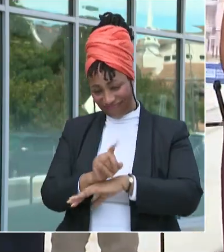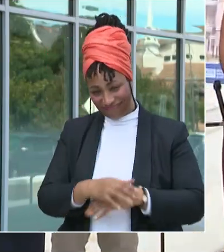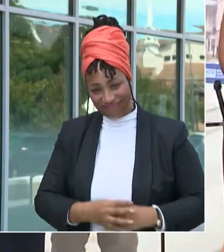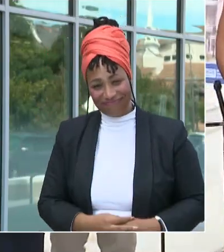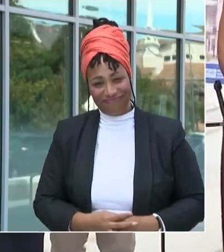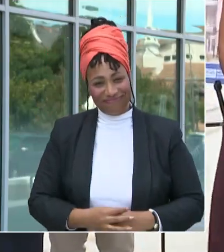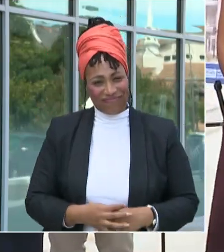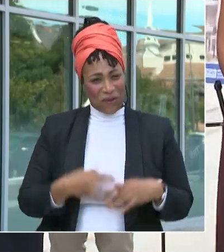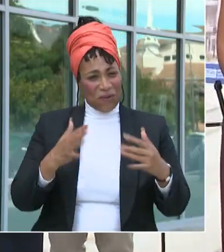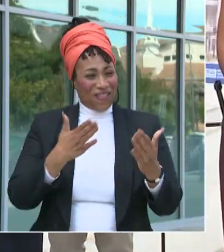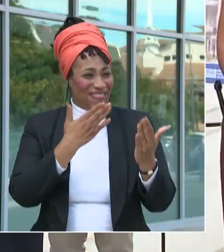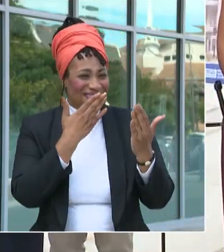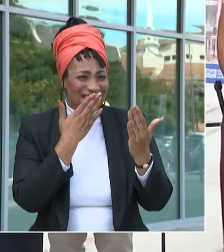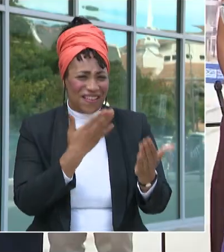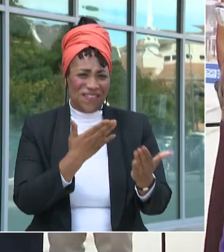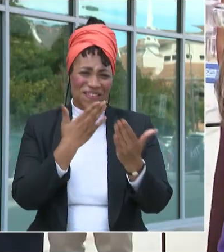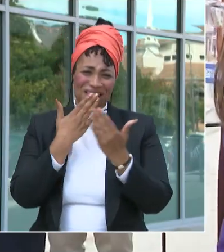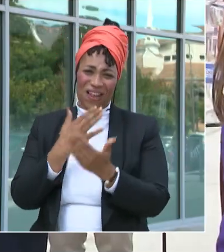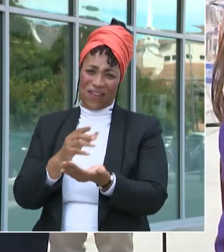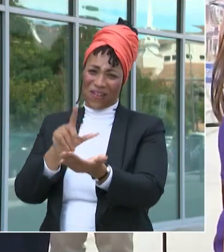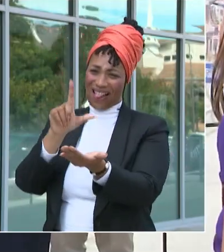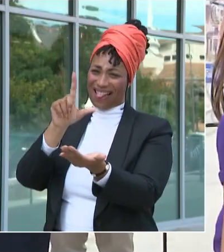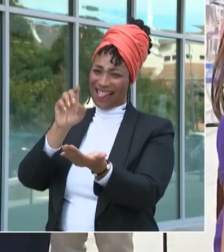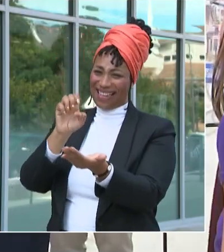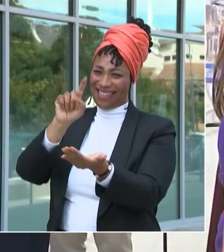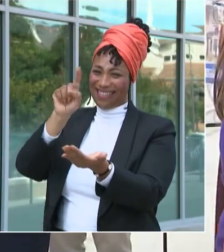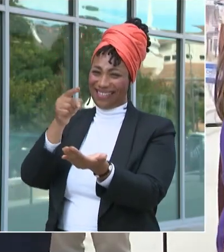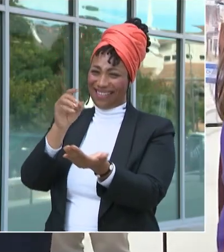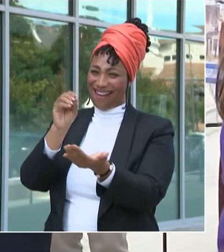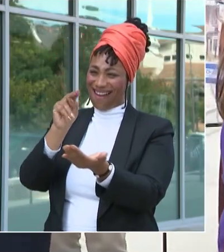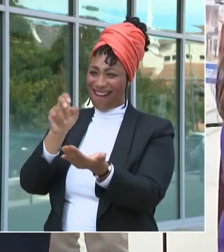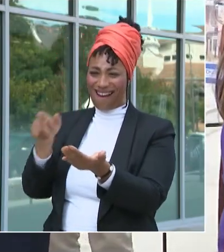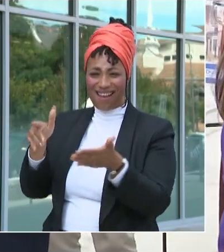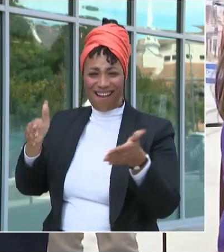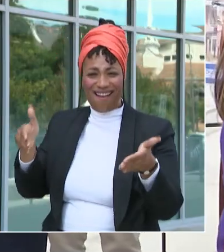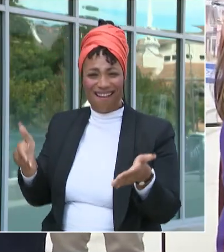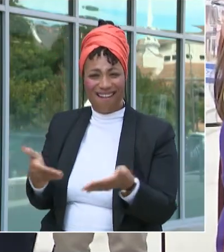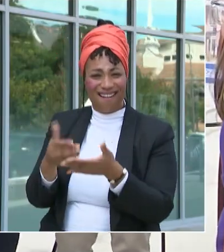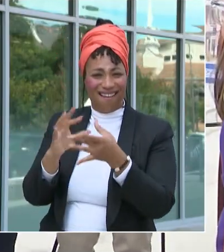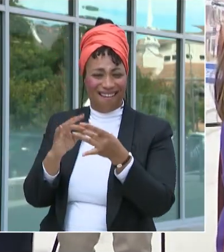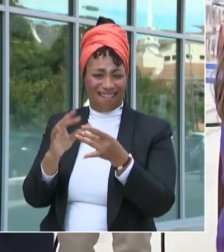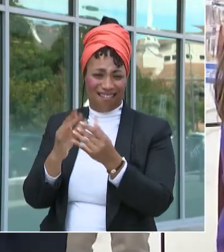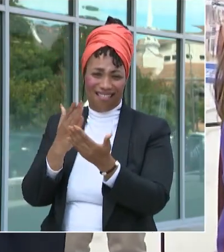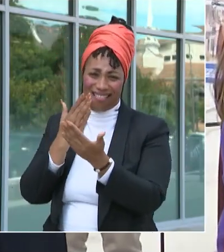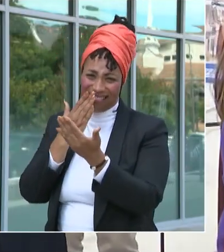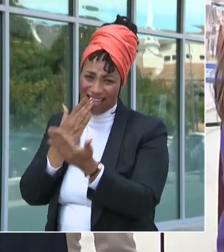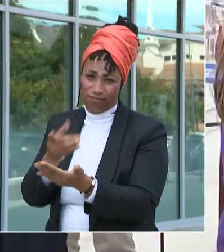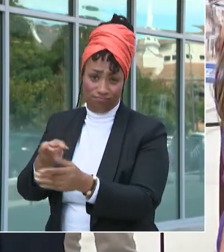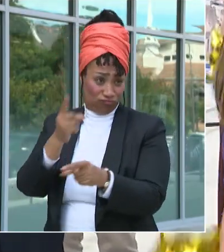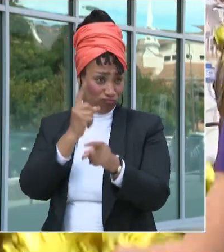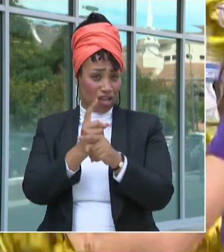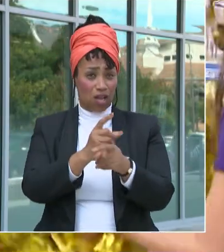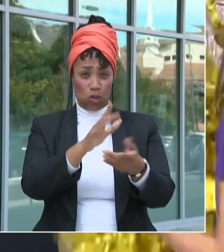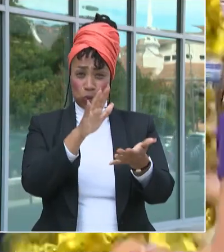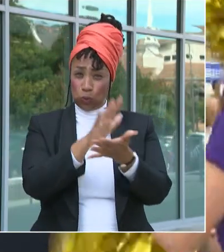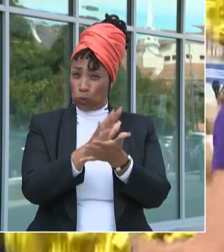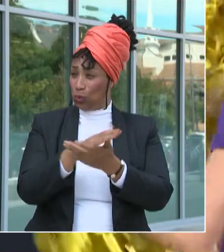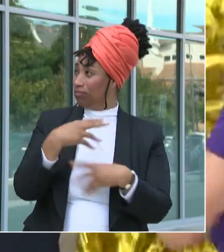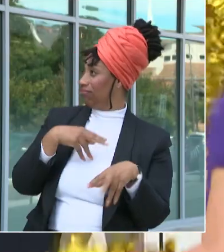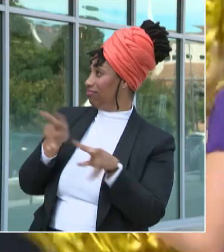Thank you, Leona, for that wonderful introduction. You're right. Your school looks fantastic. Let's give her another round of